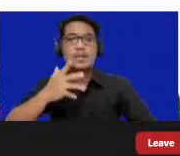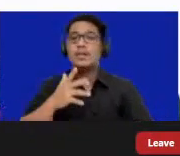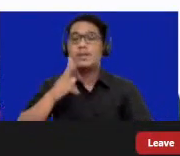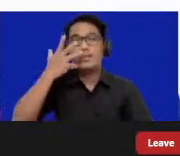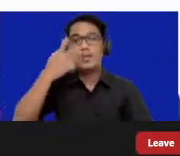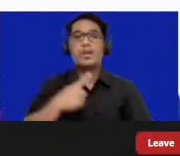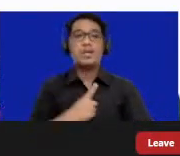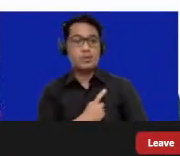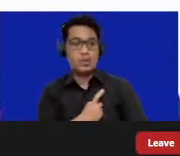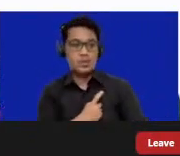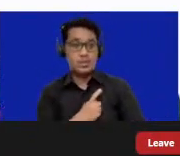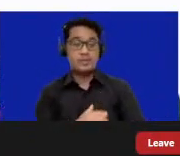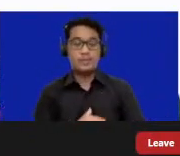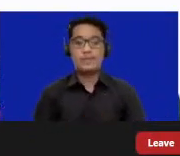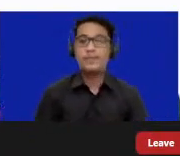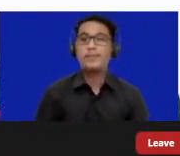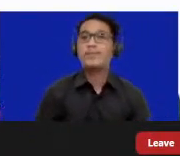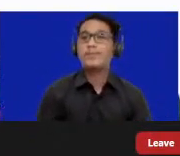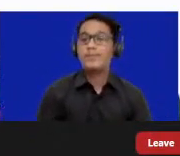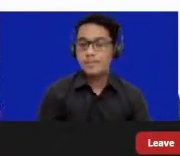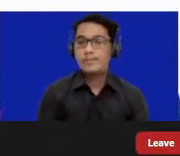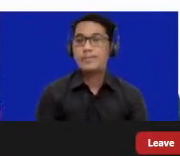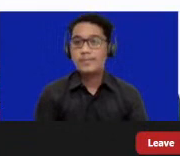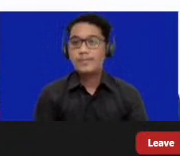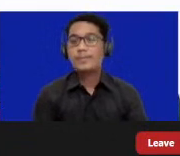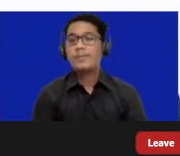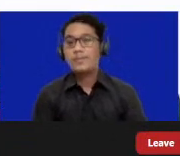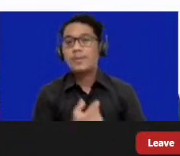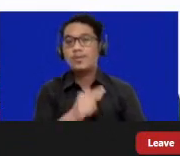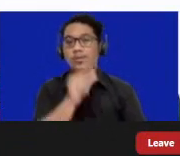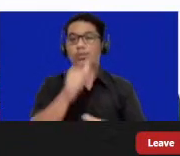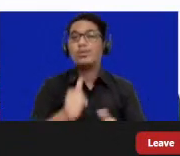disaster response context.